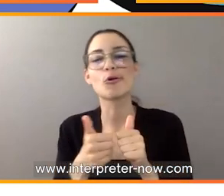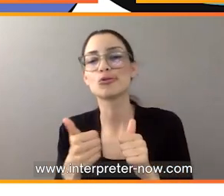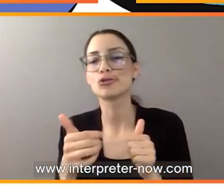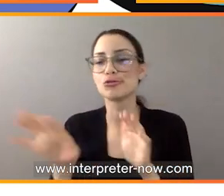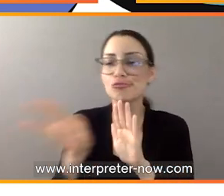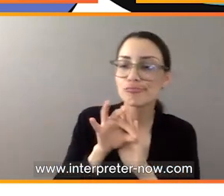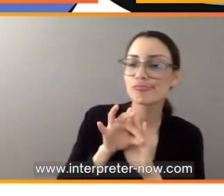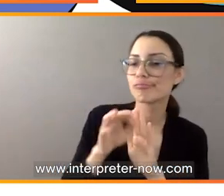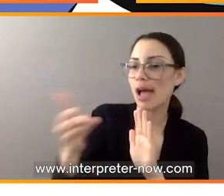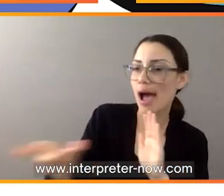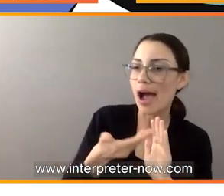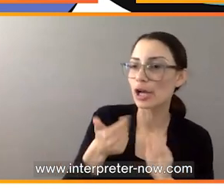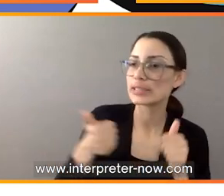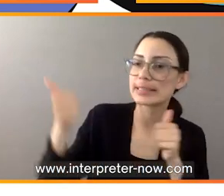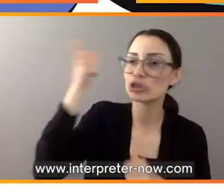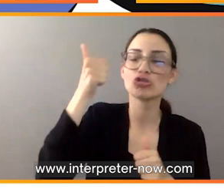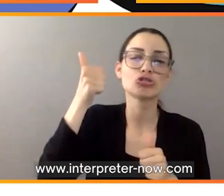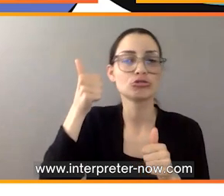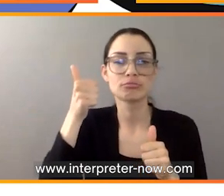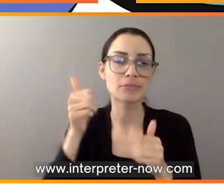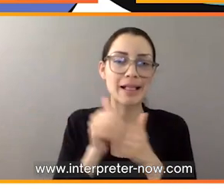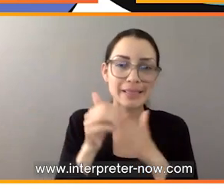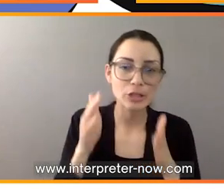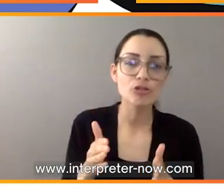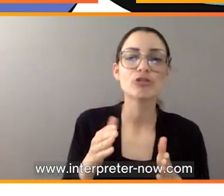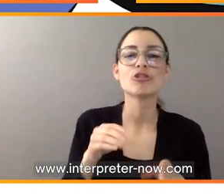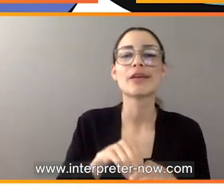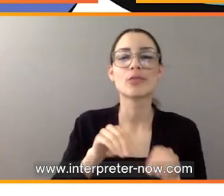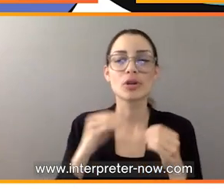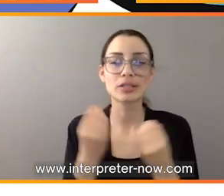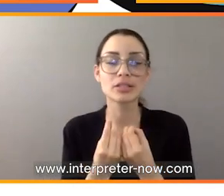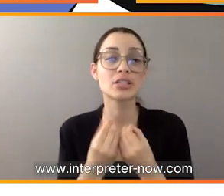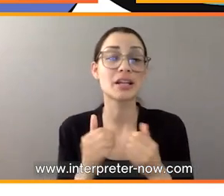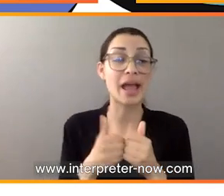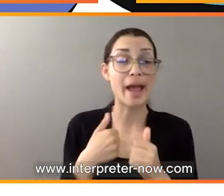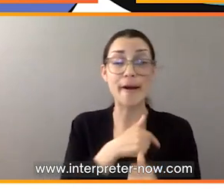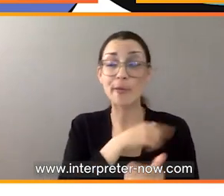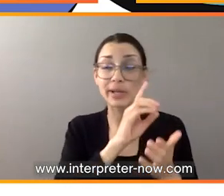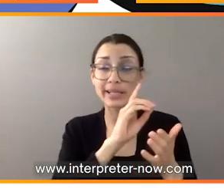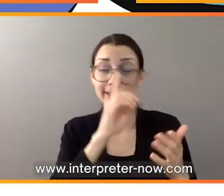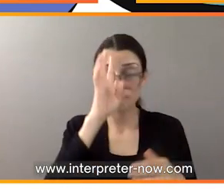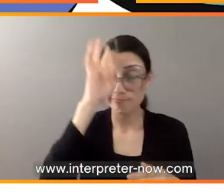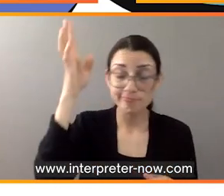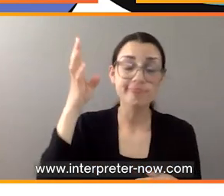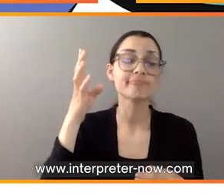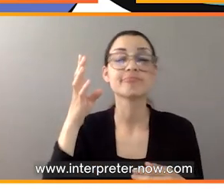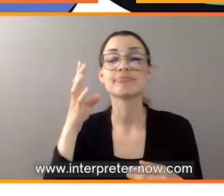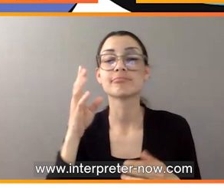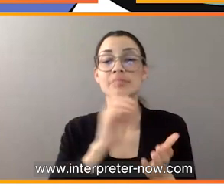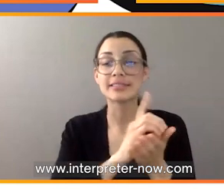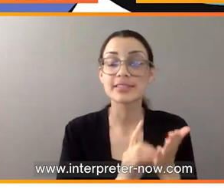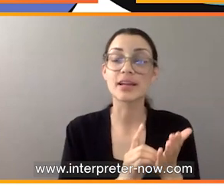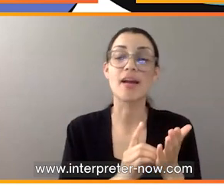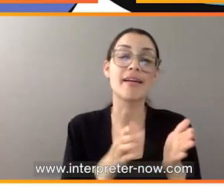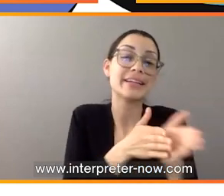aligning leadership capabilities and how we select very senior leaders in the organization, you know, and how we